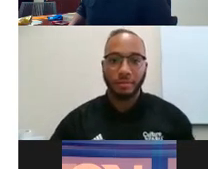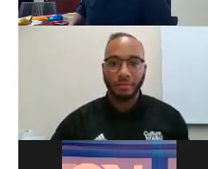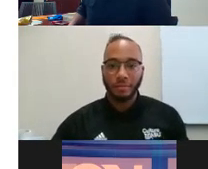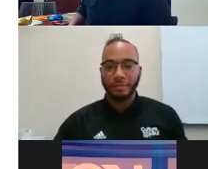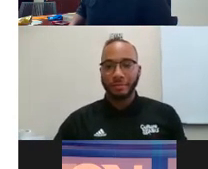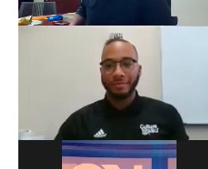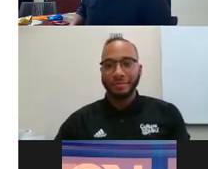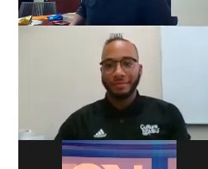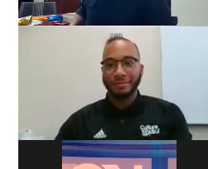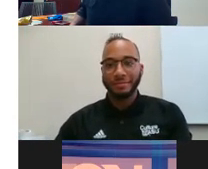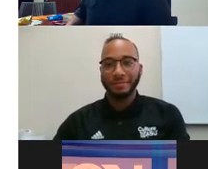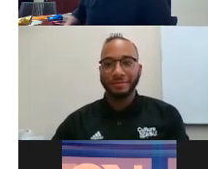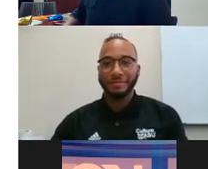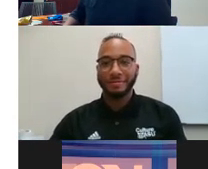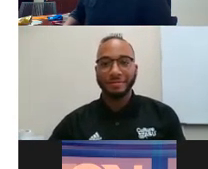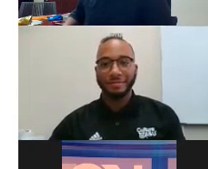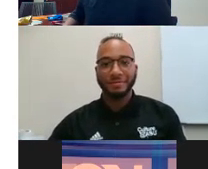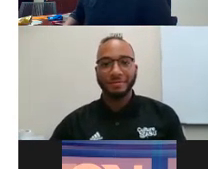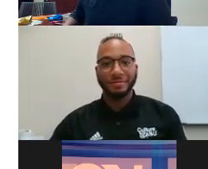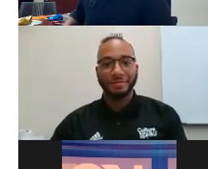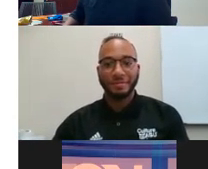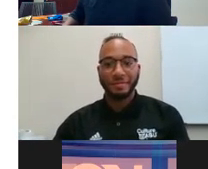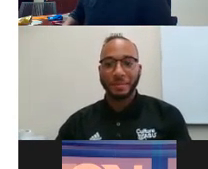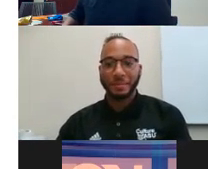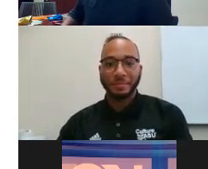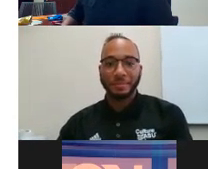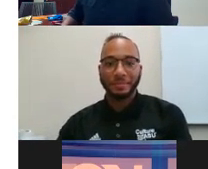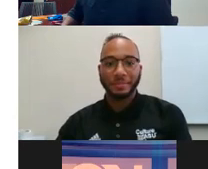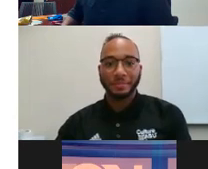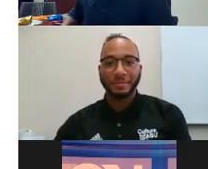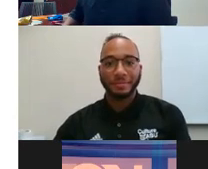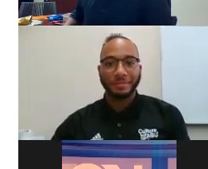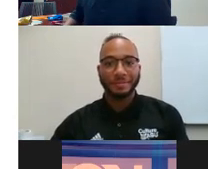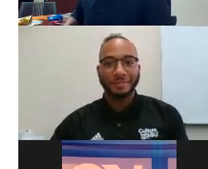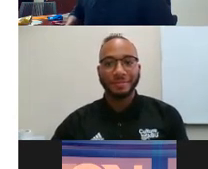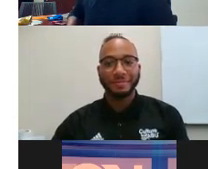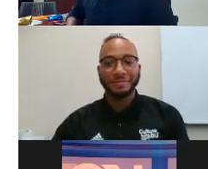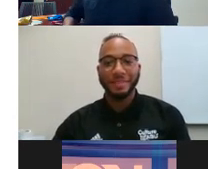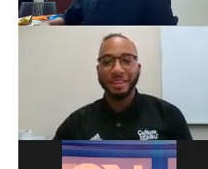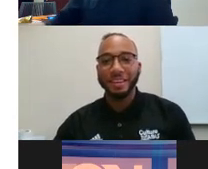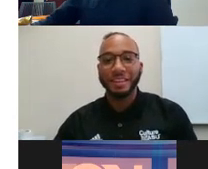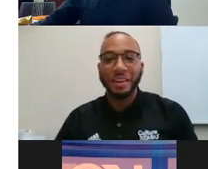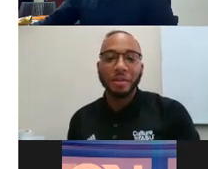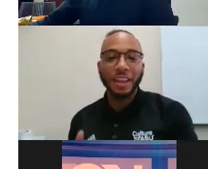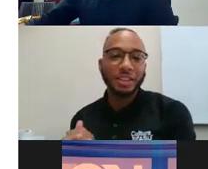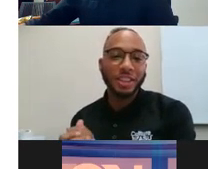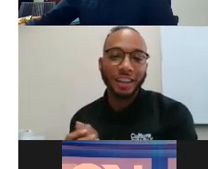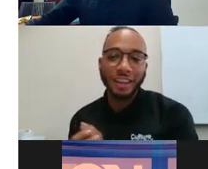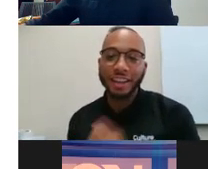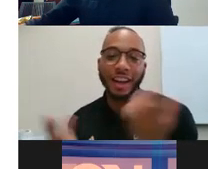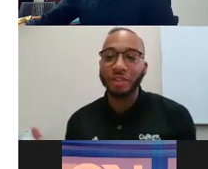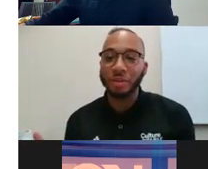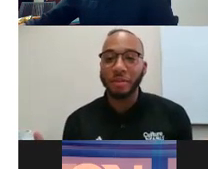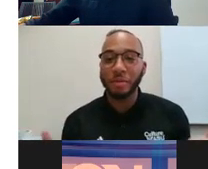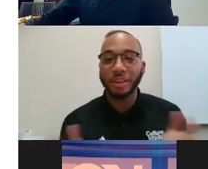Engagement. So I'm going to turn the time over to him and he can go ahead and get started. All right. Thank you, Sean.